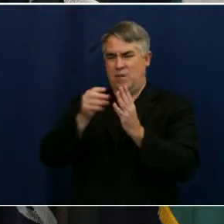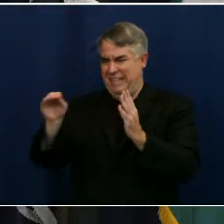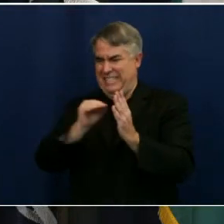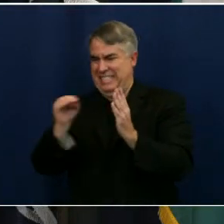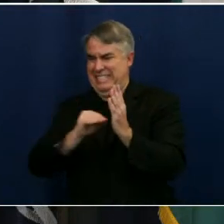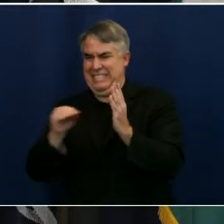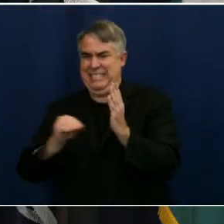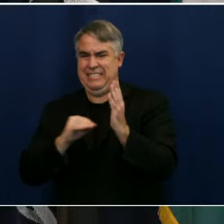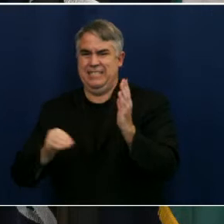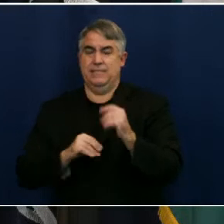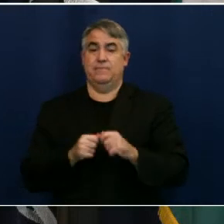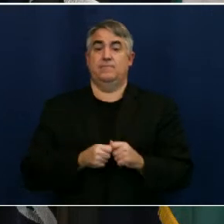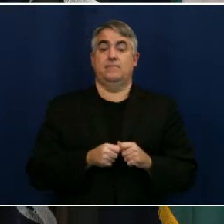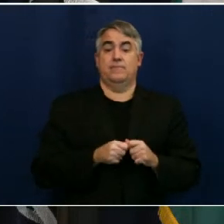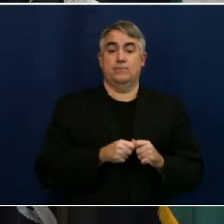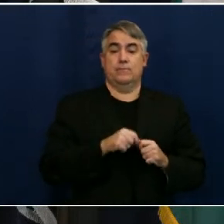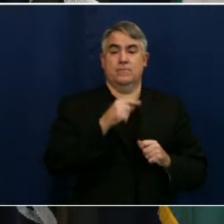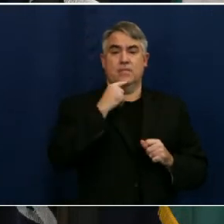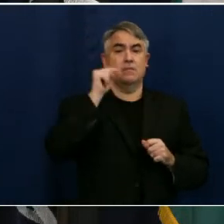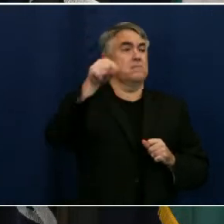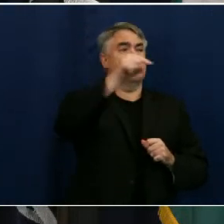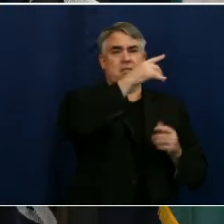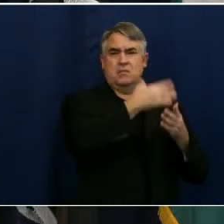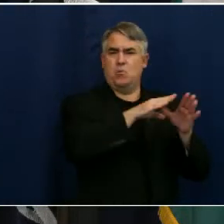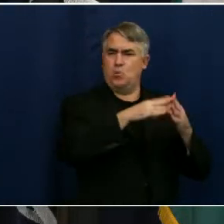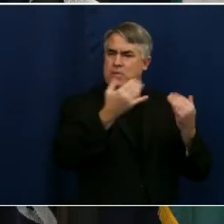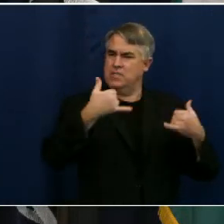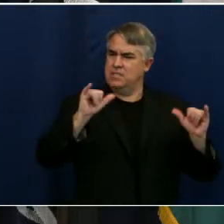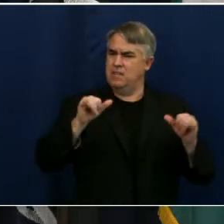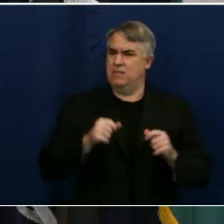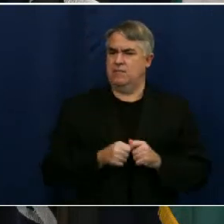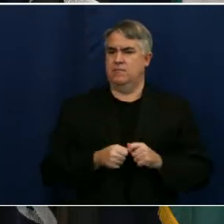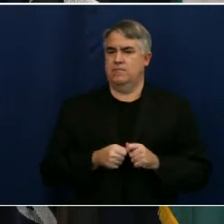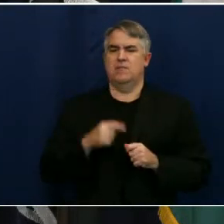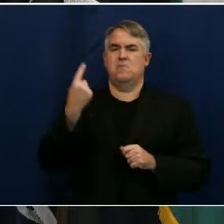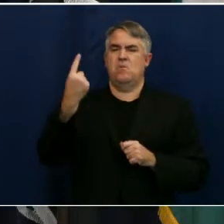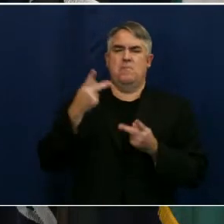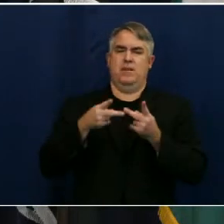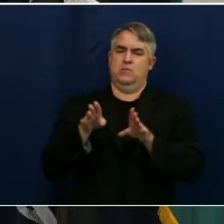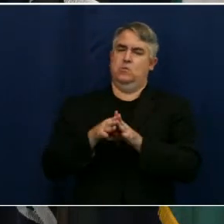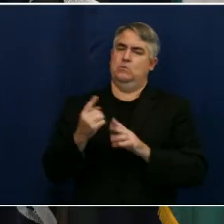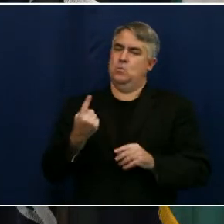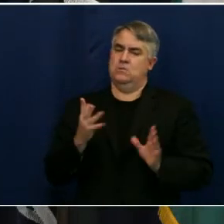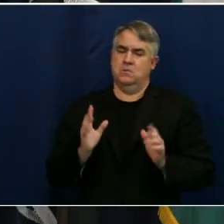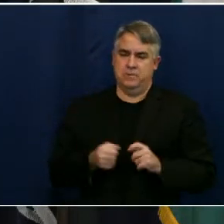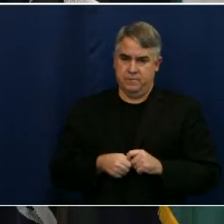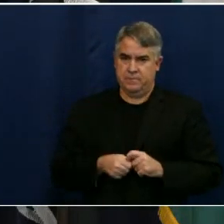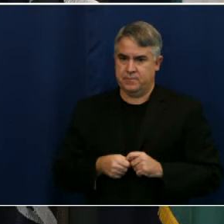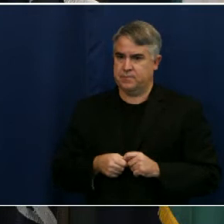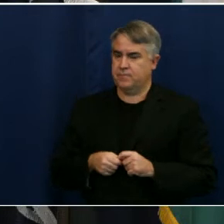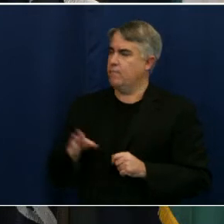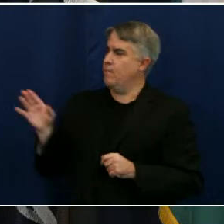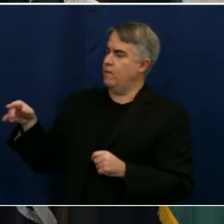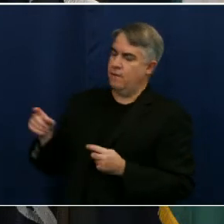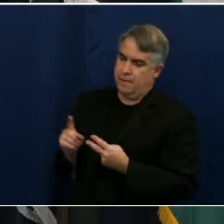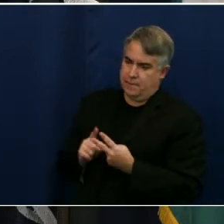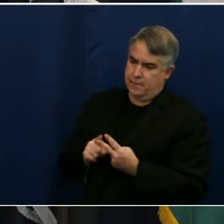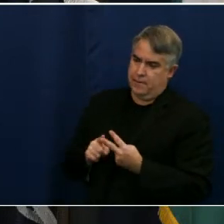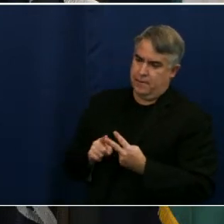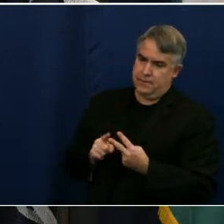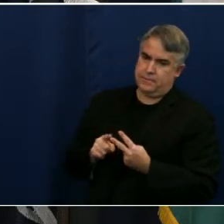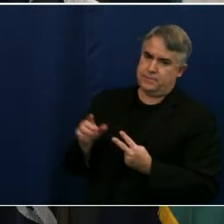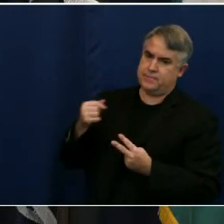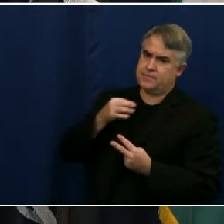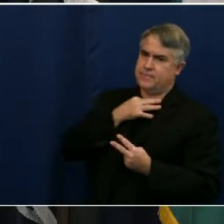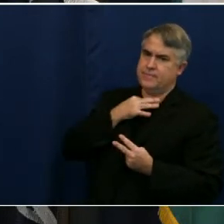sites were interrupted today. It was just that one. And then the follow-up to that would be, the people who did get their appointments postponed, a lot of